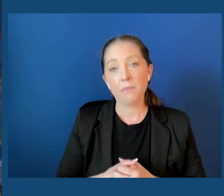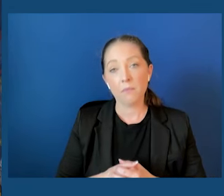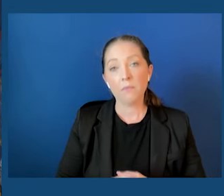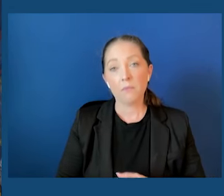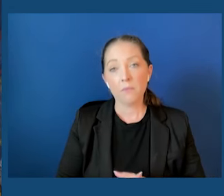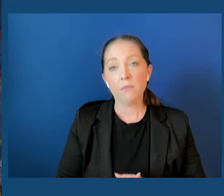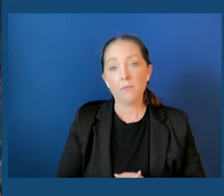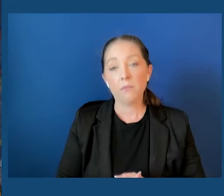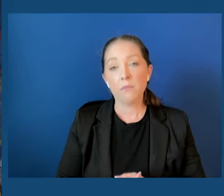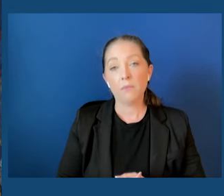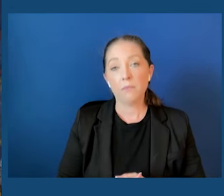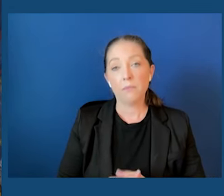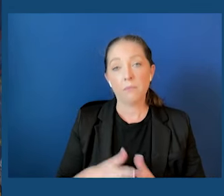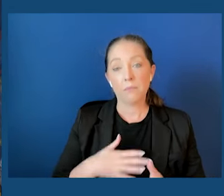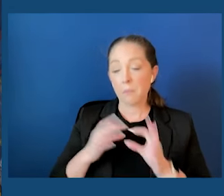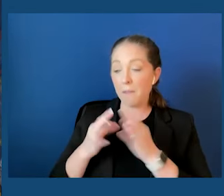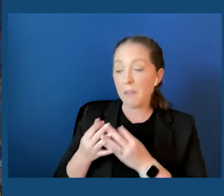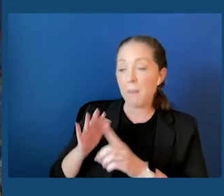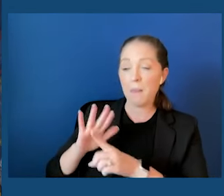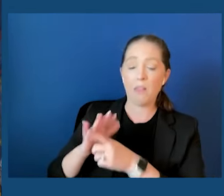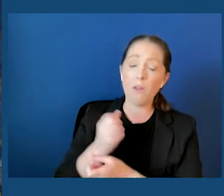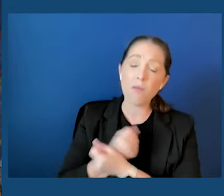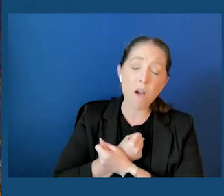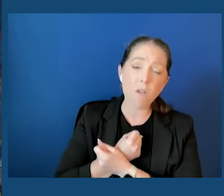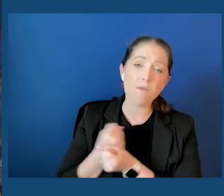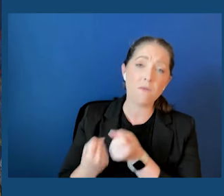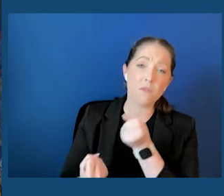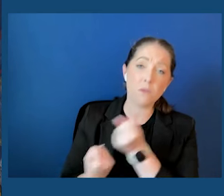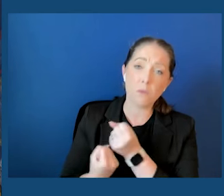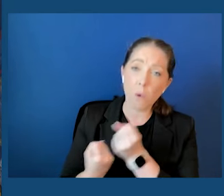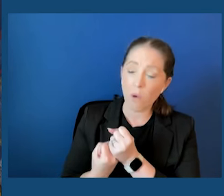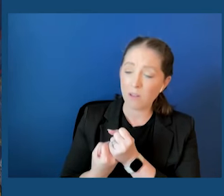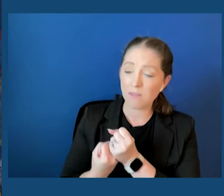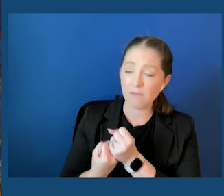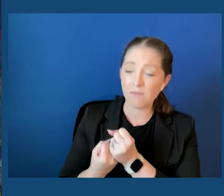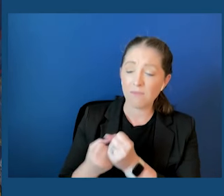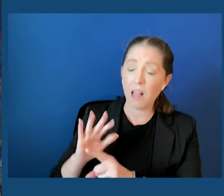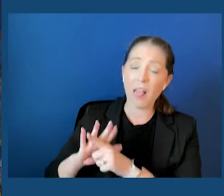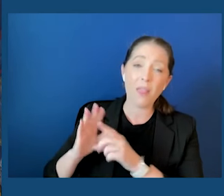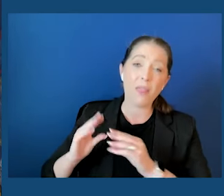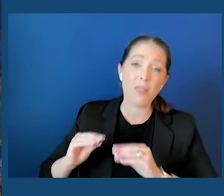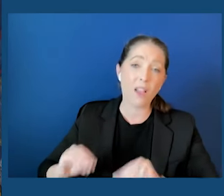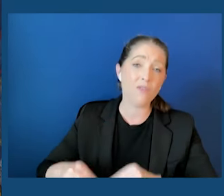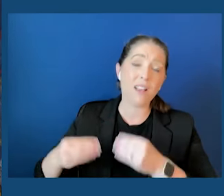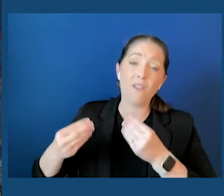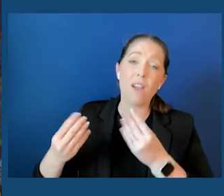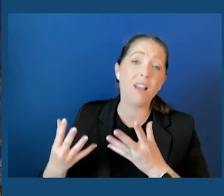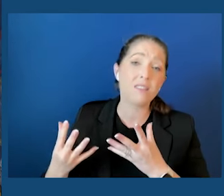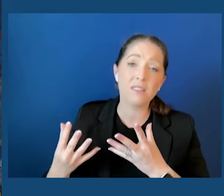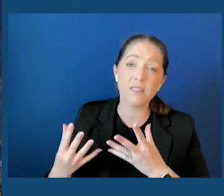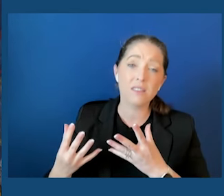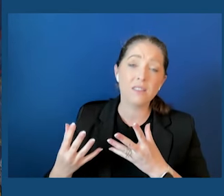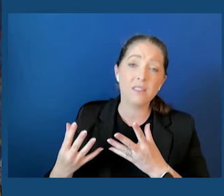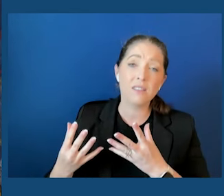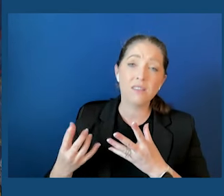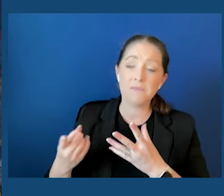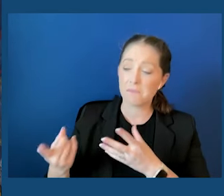For their love, their support, and their sacrifice that has allowed me to be a part of